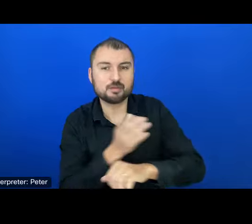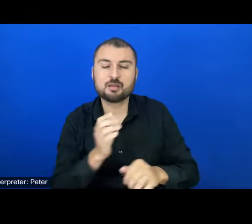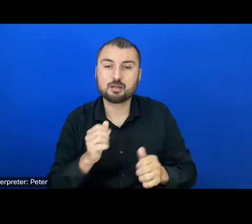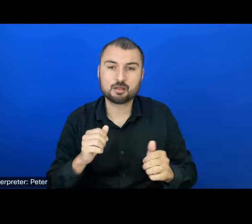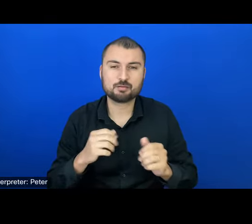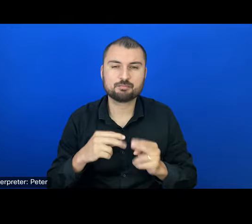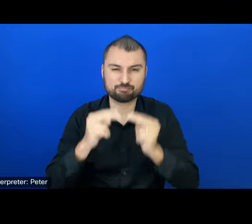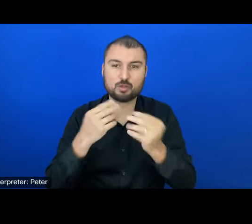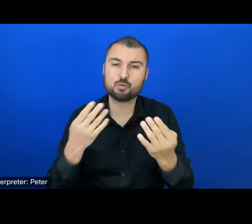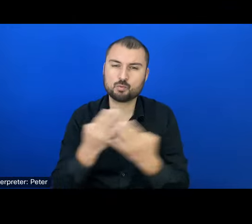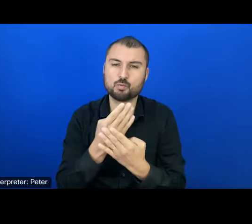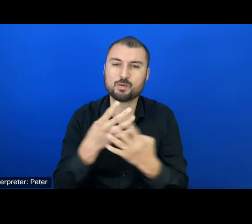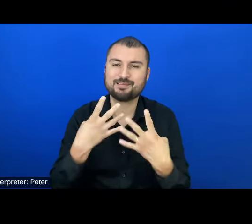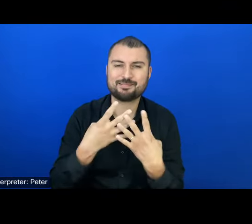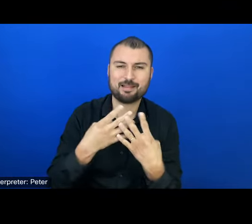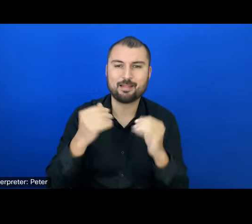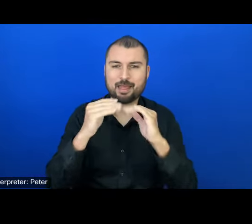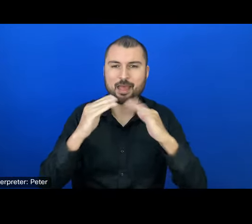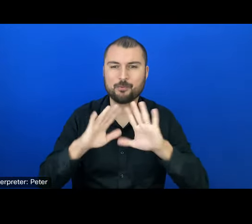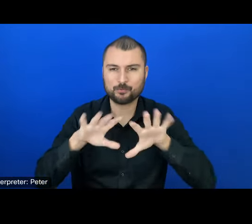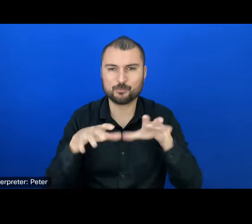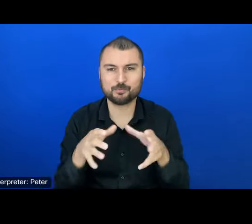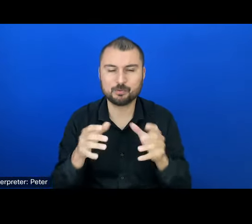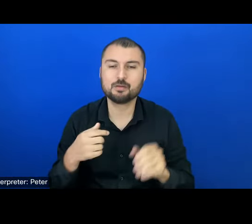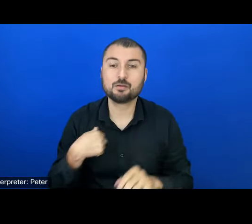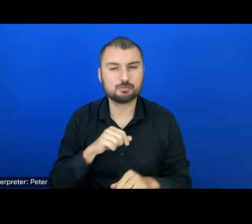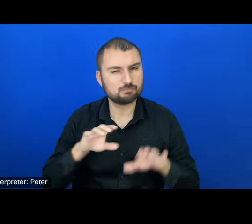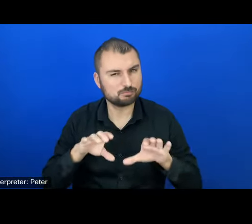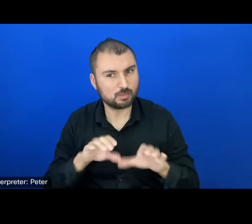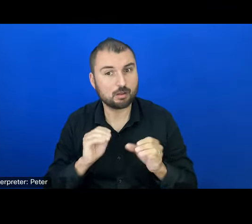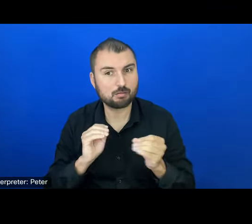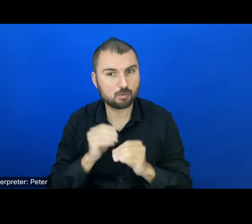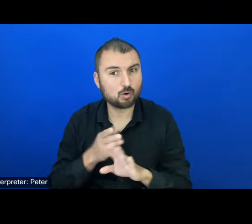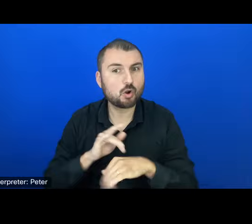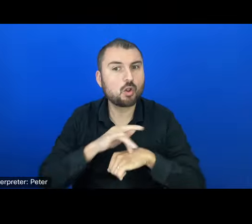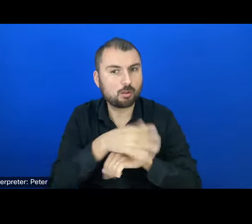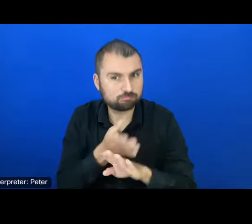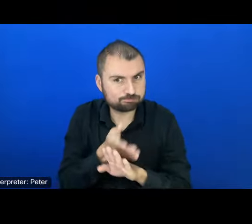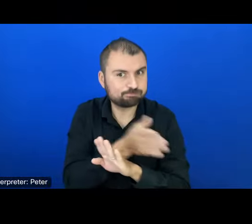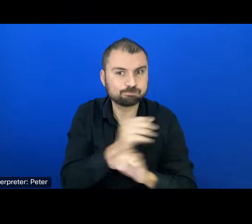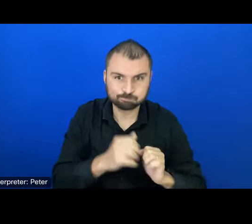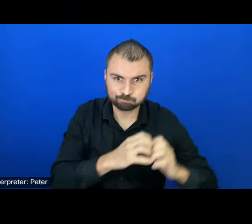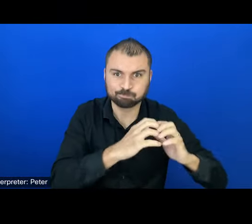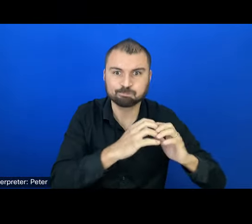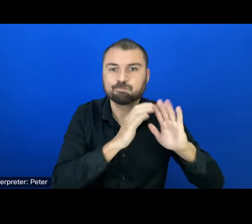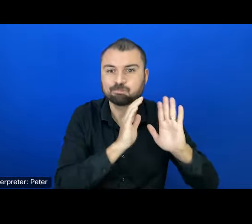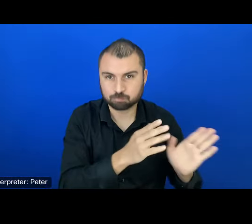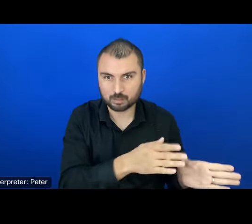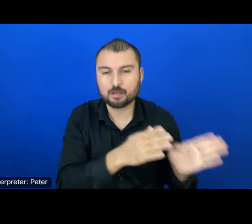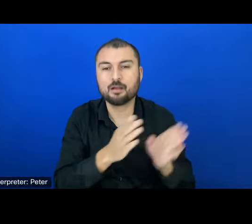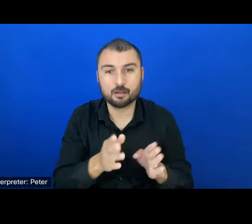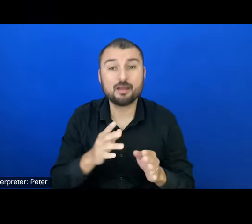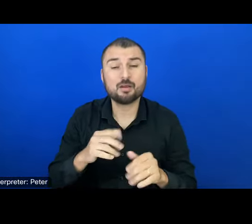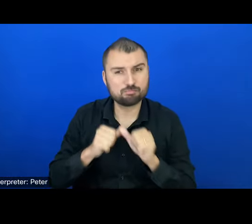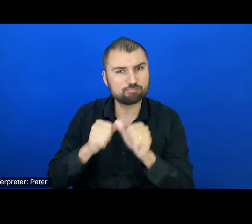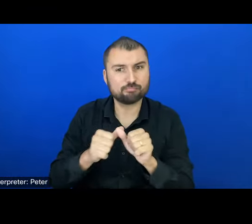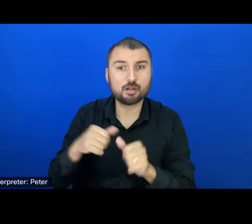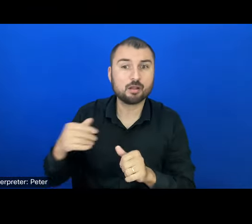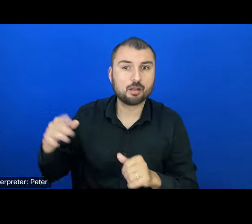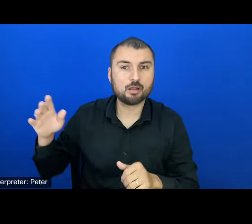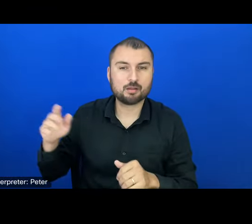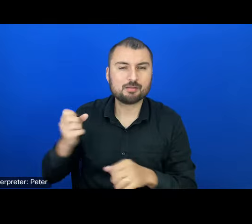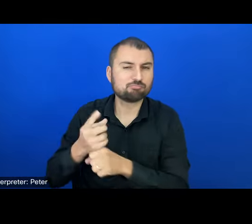house. Being able to get those done earlier on, and then continue to evaluate or look at those projections as they come